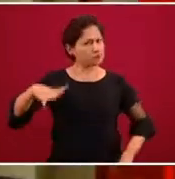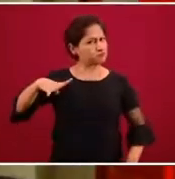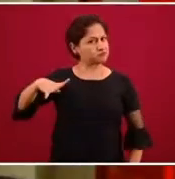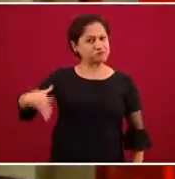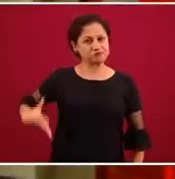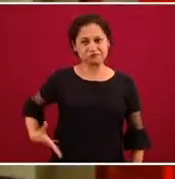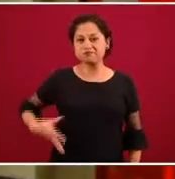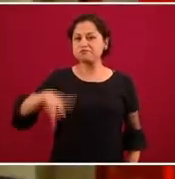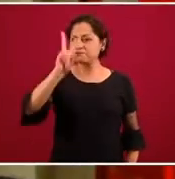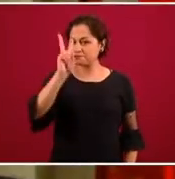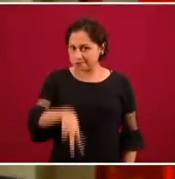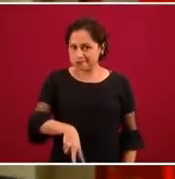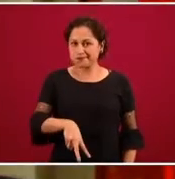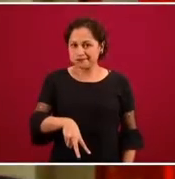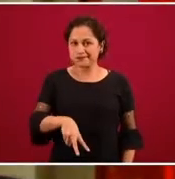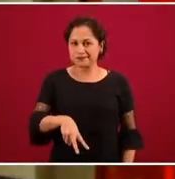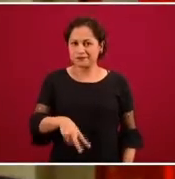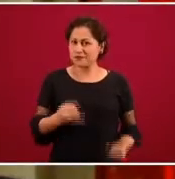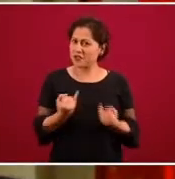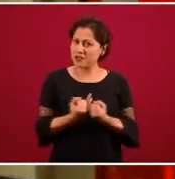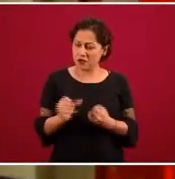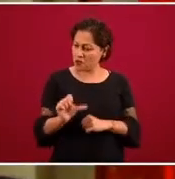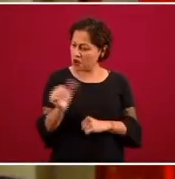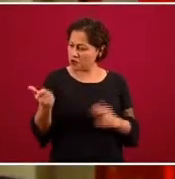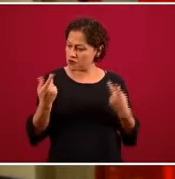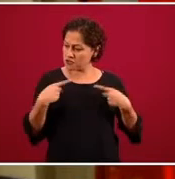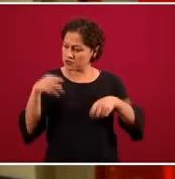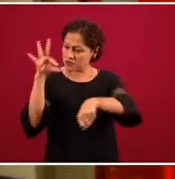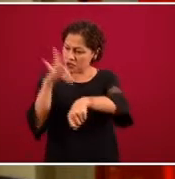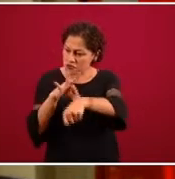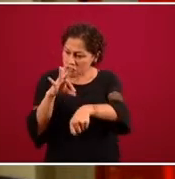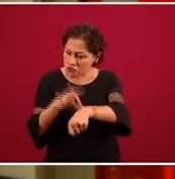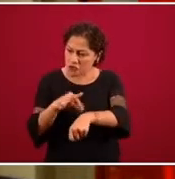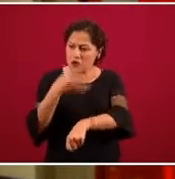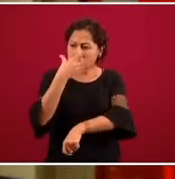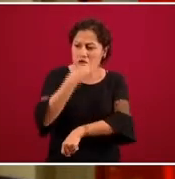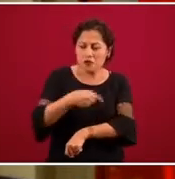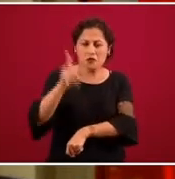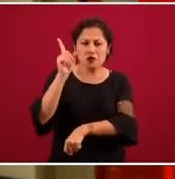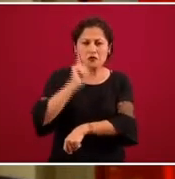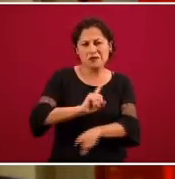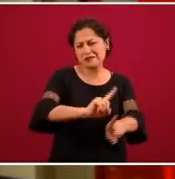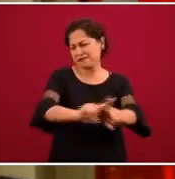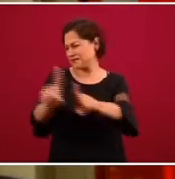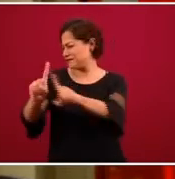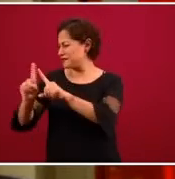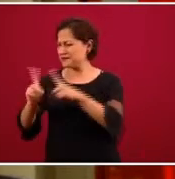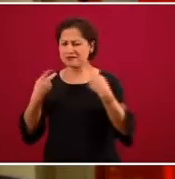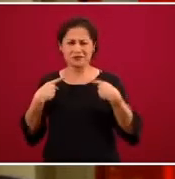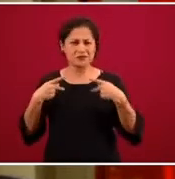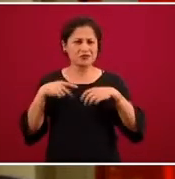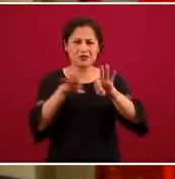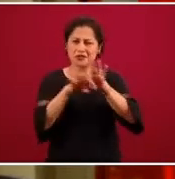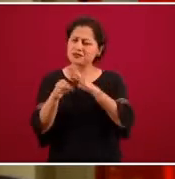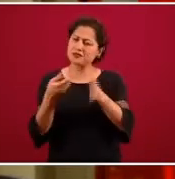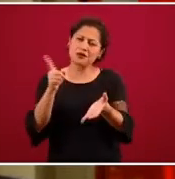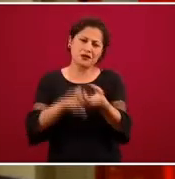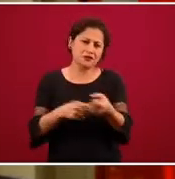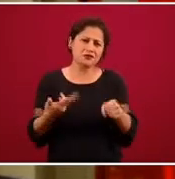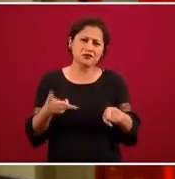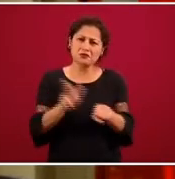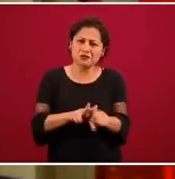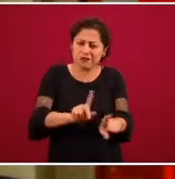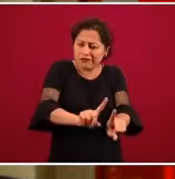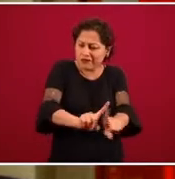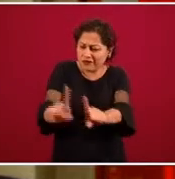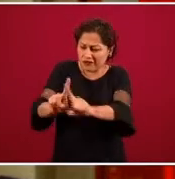And you know what? It's the same as doctors. And it's the same as everyone I mentioned. Every professional has a